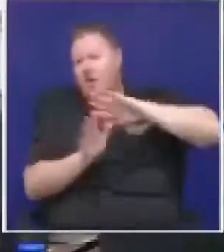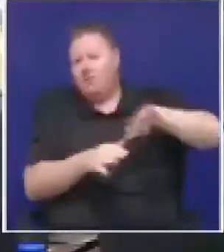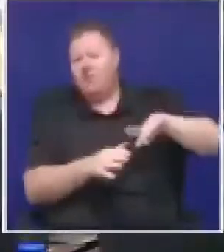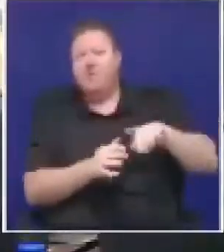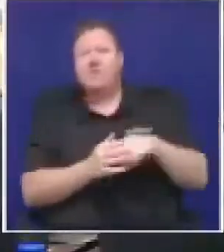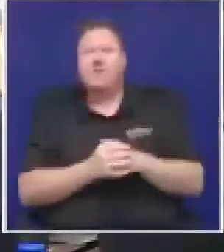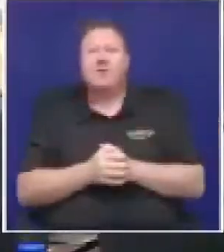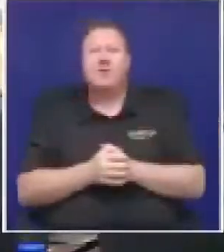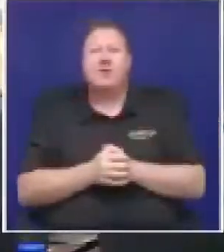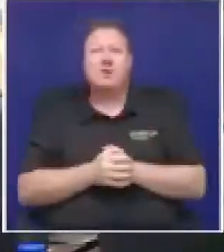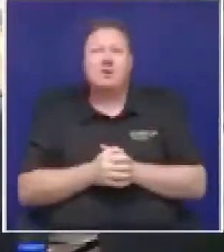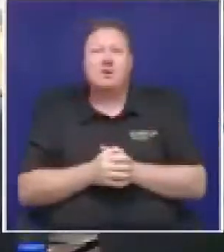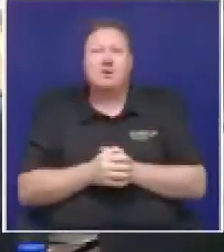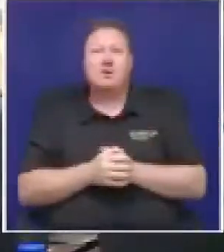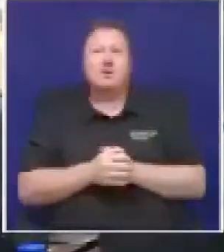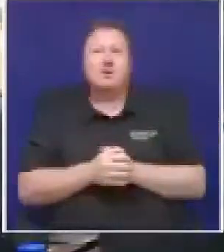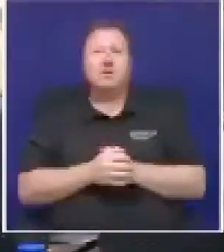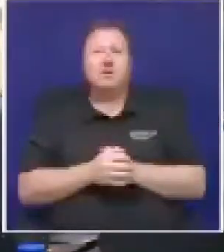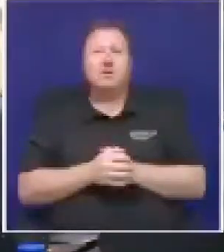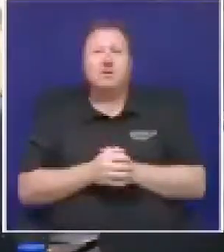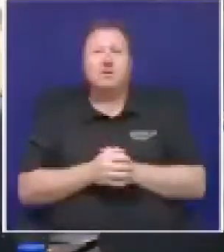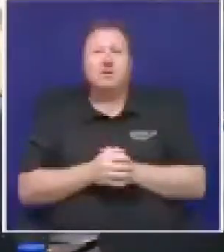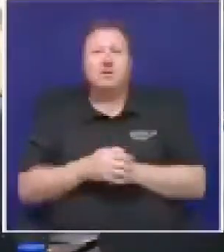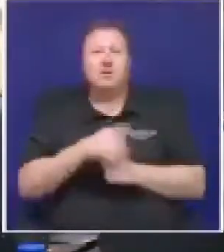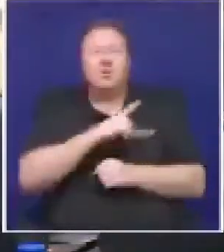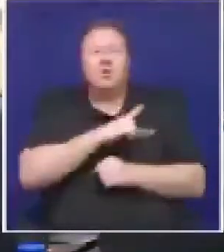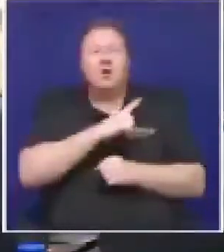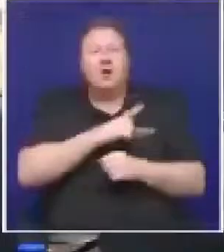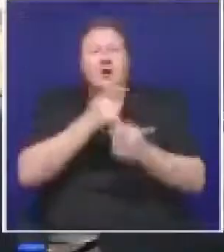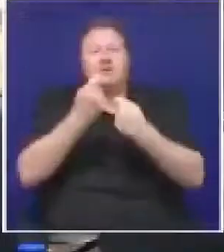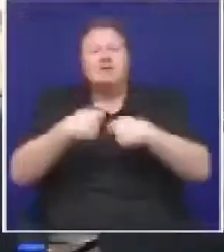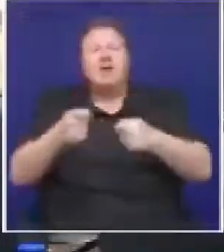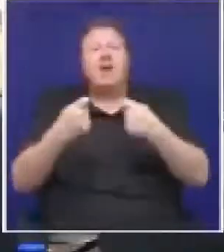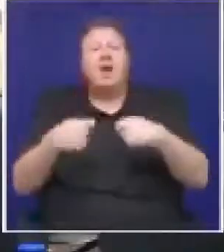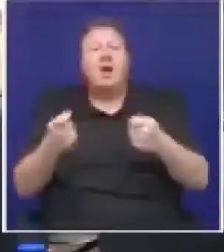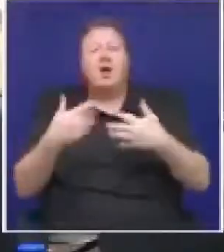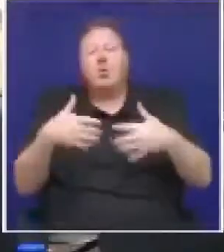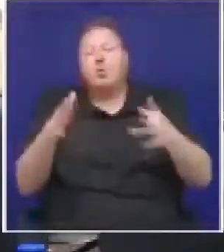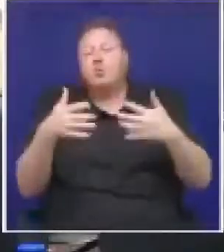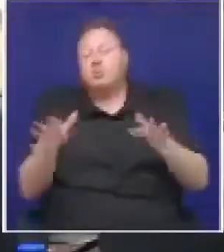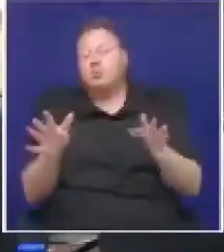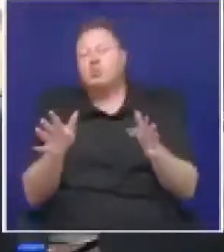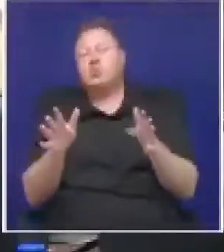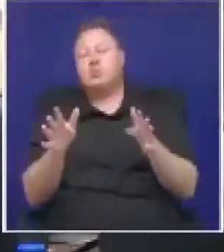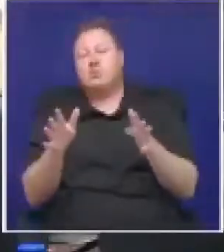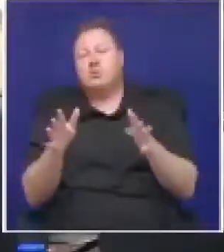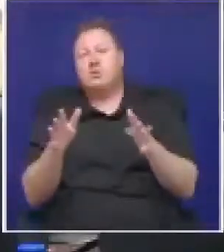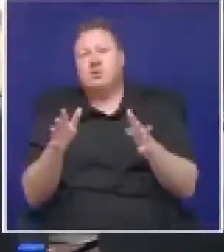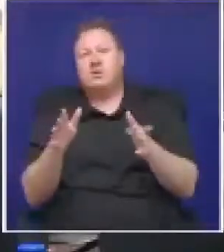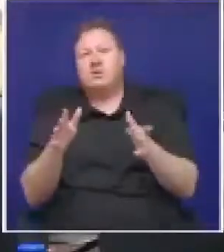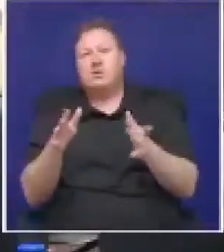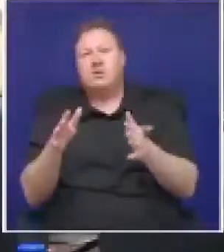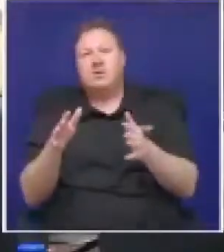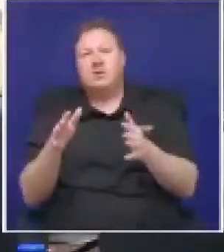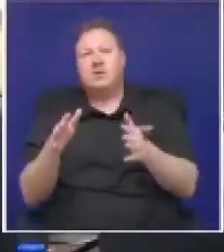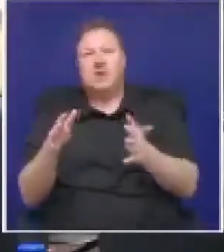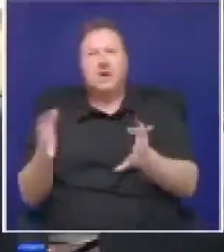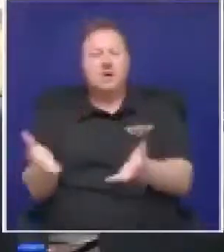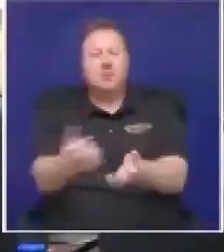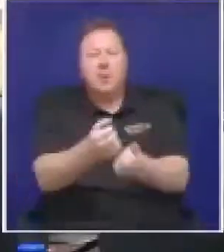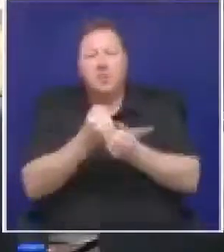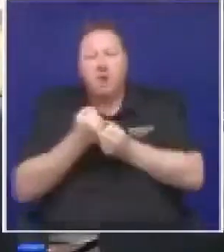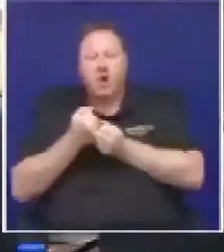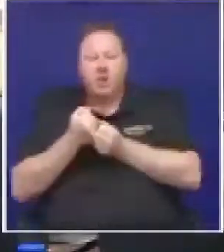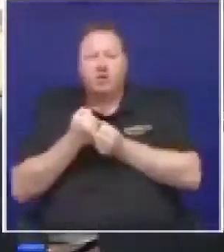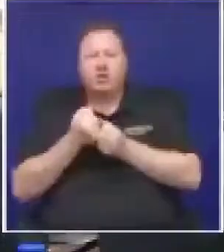diluted, coward, and sell-out formulation of expropriation with nil compensation,